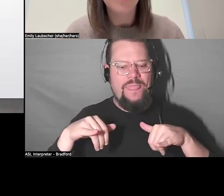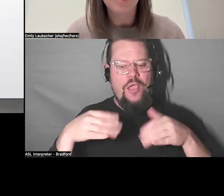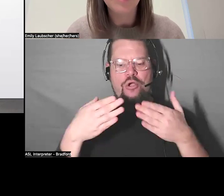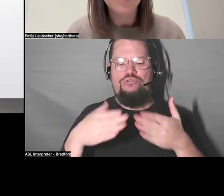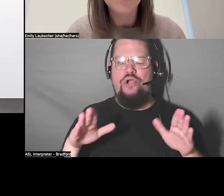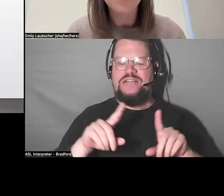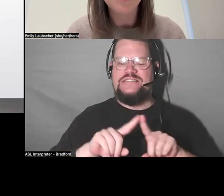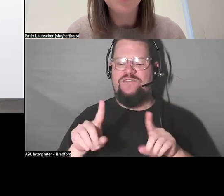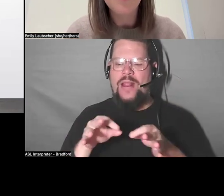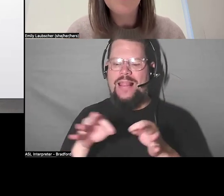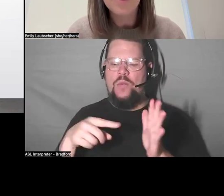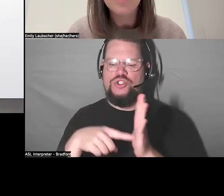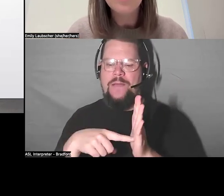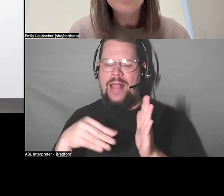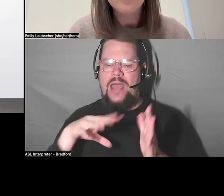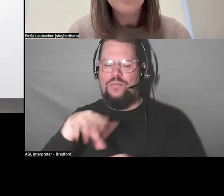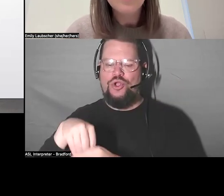and participants.